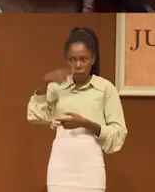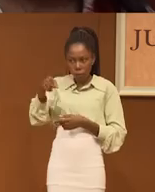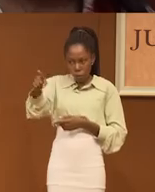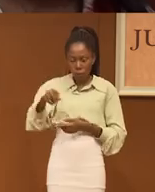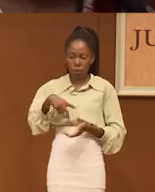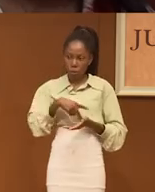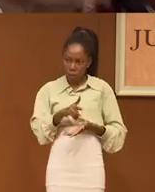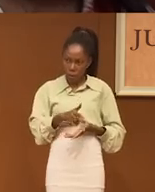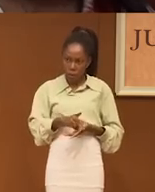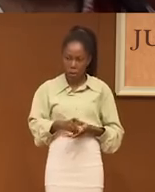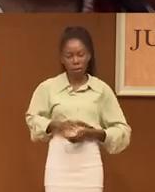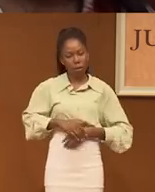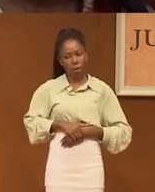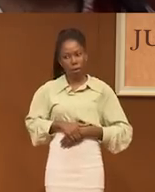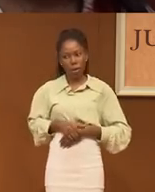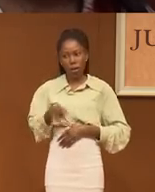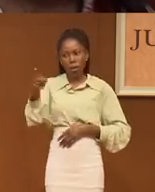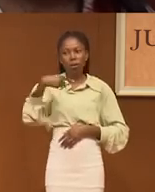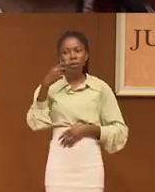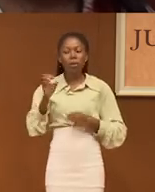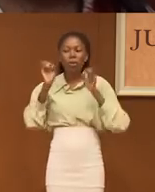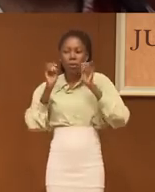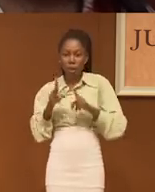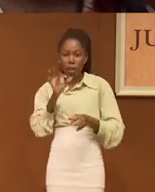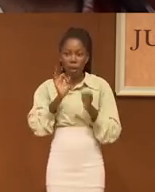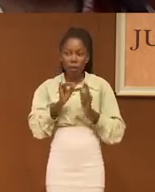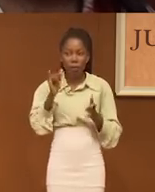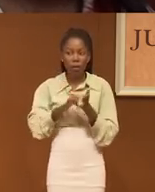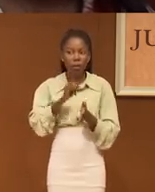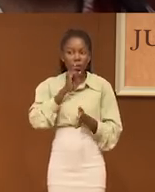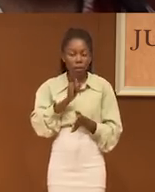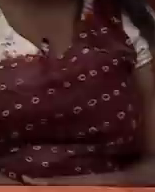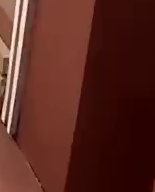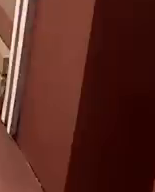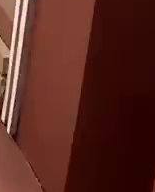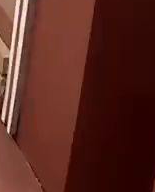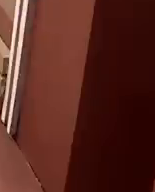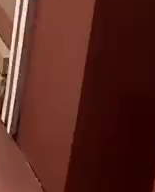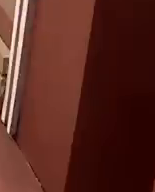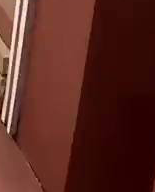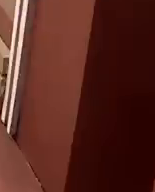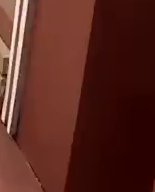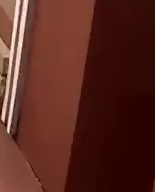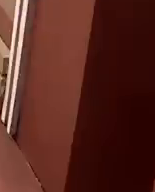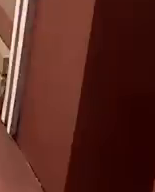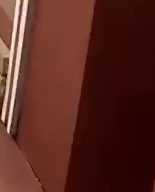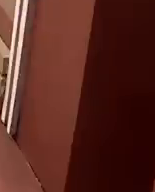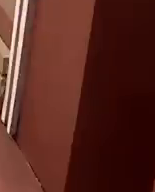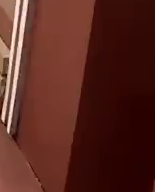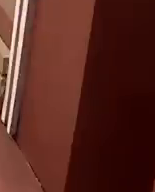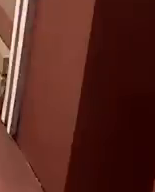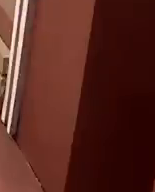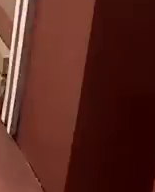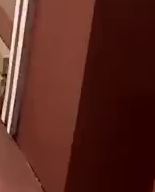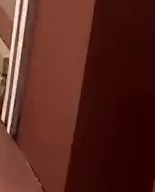us to pay so that he can renovate everything. I said, okay, if that is the case, it should allow me myself to look for the money because I don't want